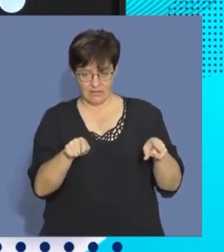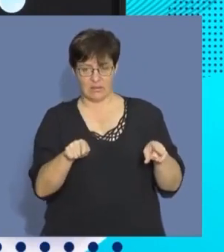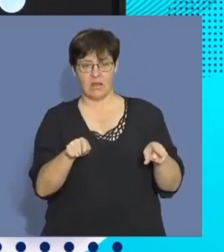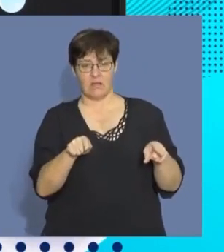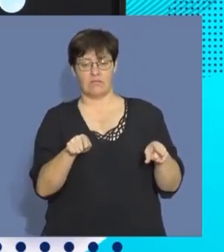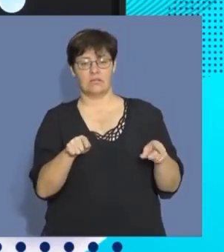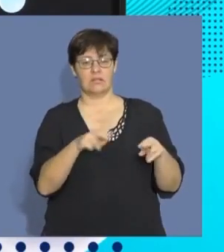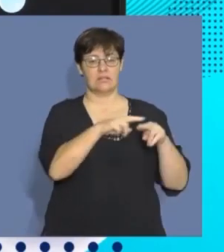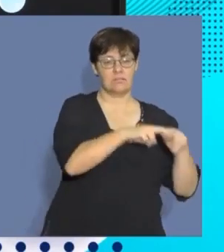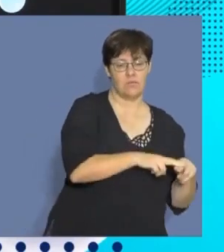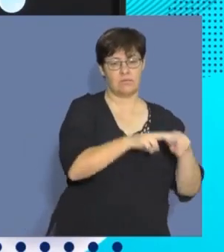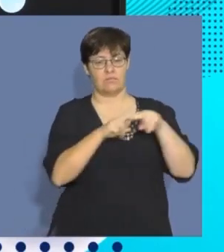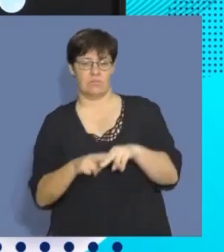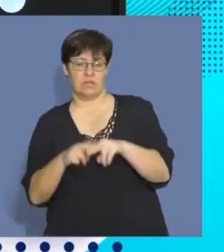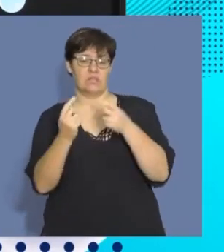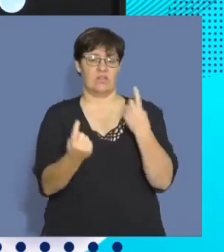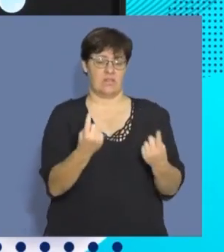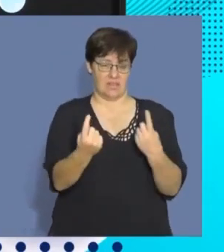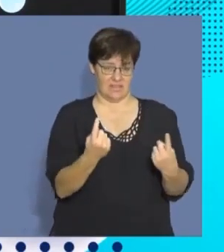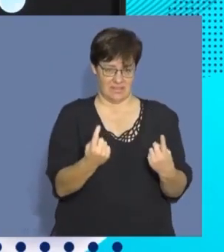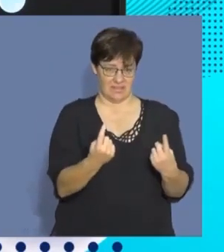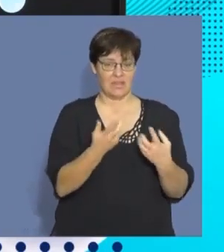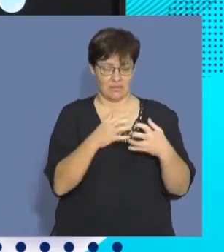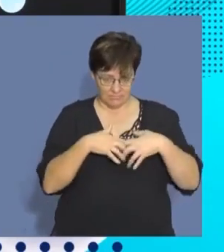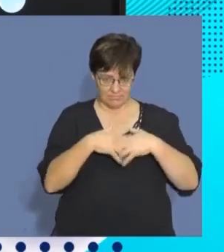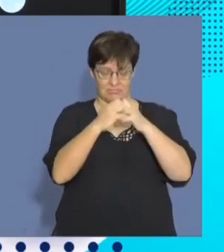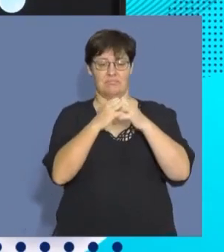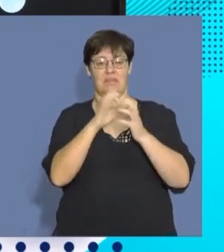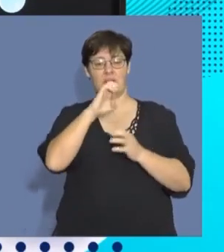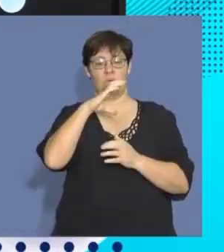and are interdependent with each other, and that is what determines an ecosystem.